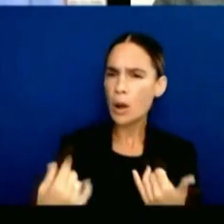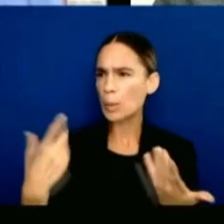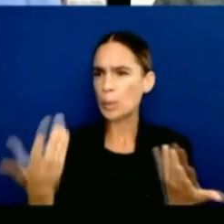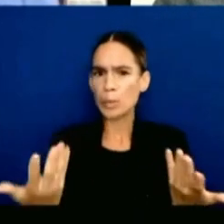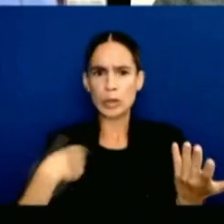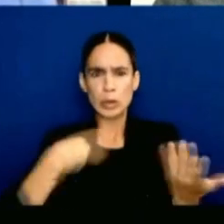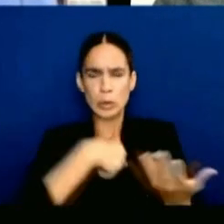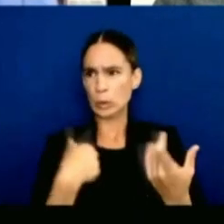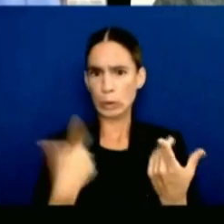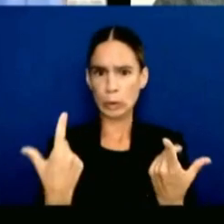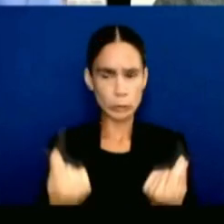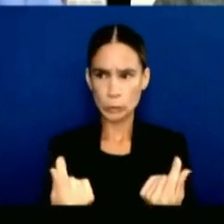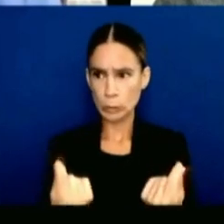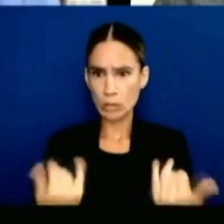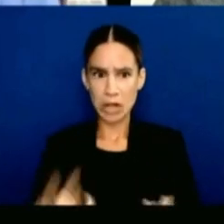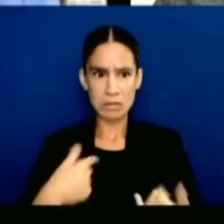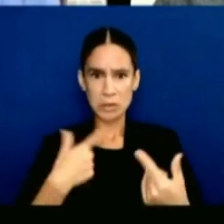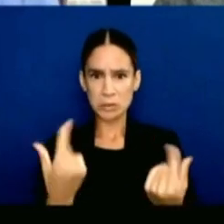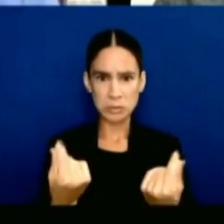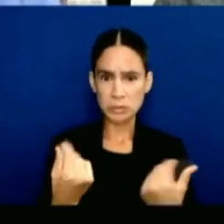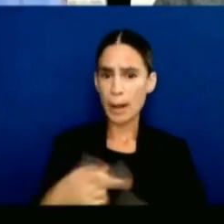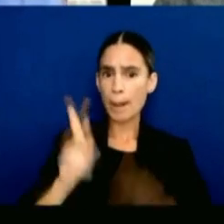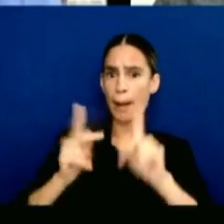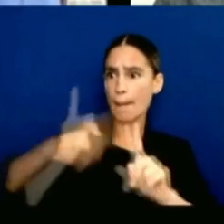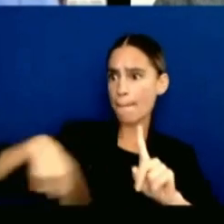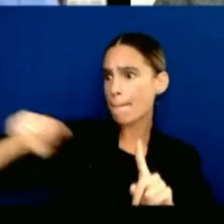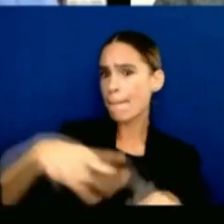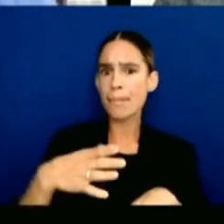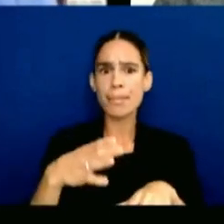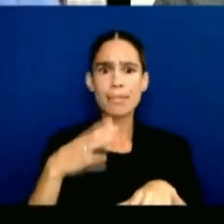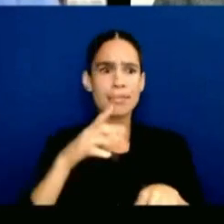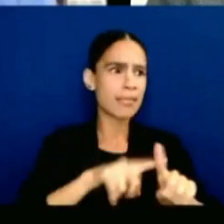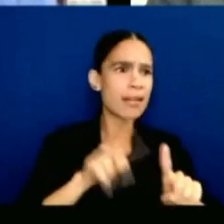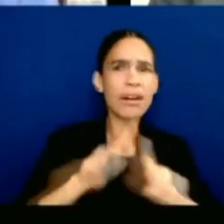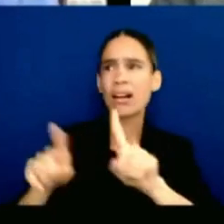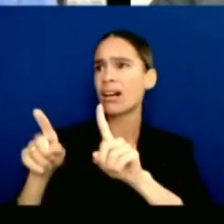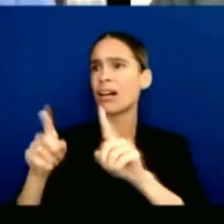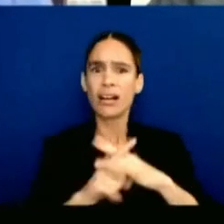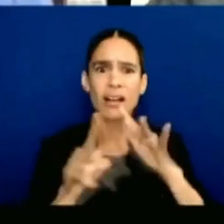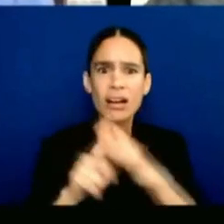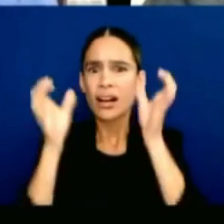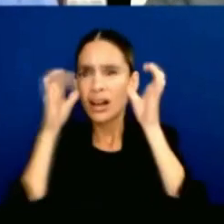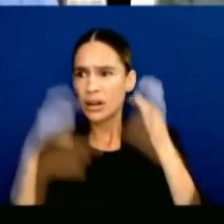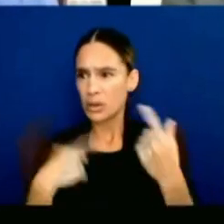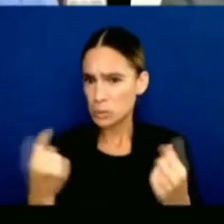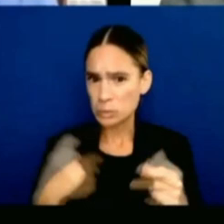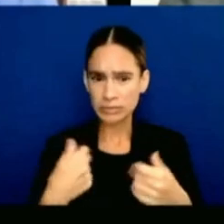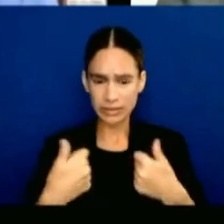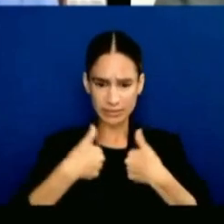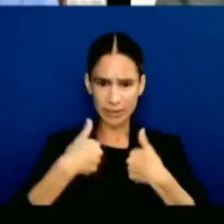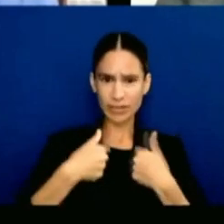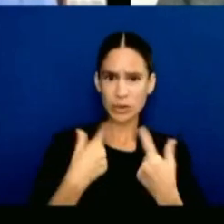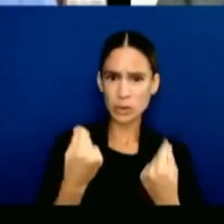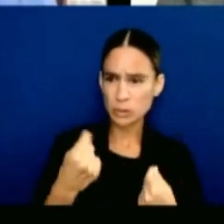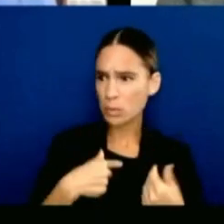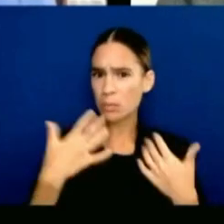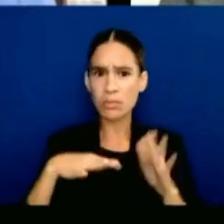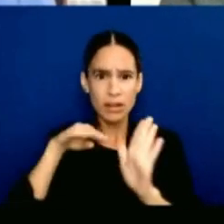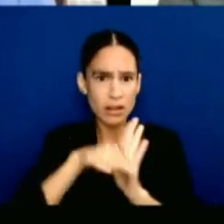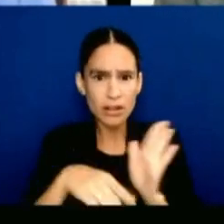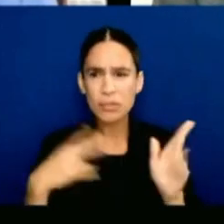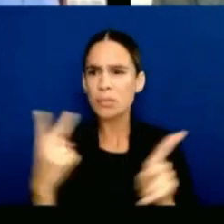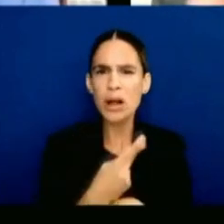do to try to deal with this surge and not have it get any worse? What's the recommendation? Yeah. Well, Francis, the